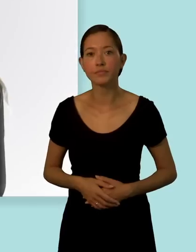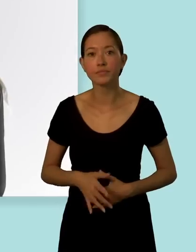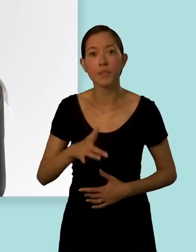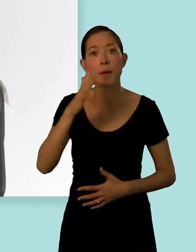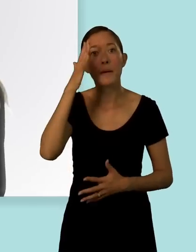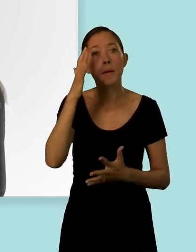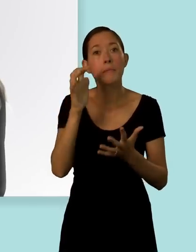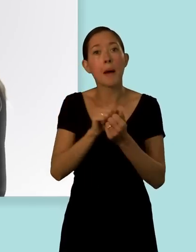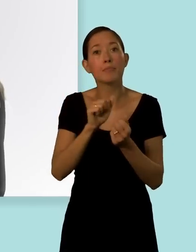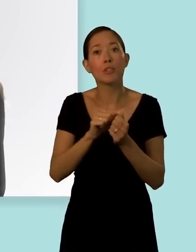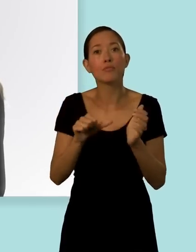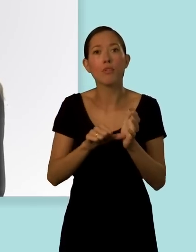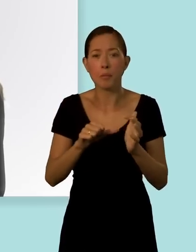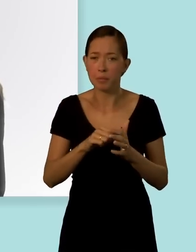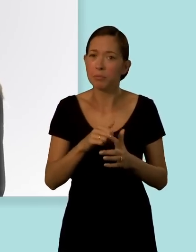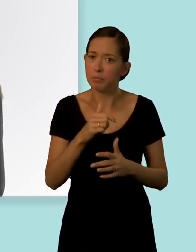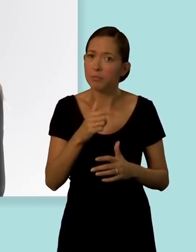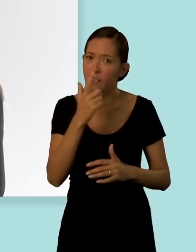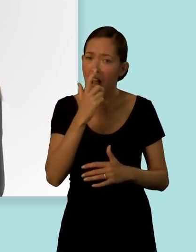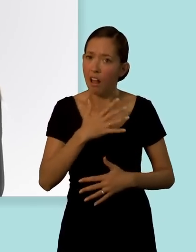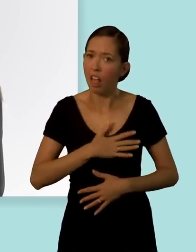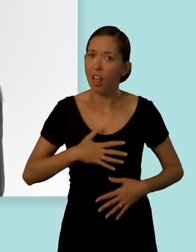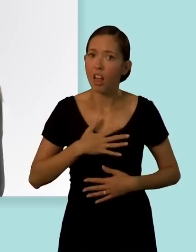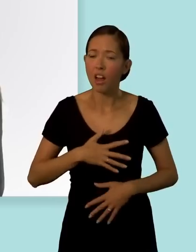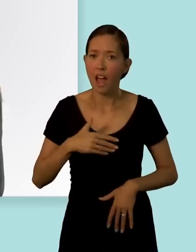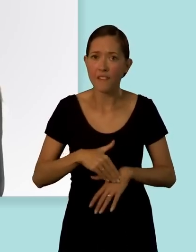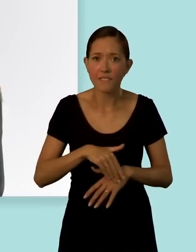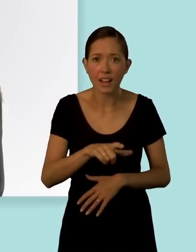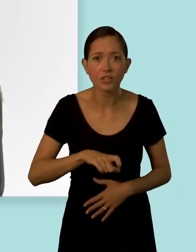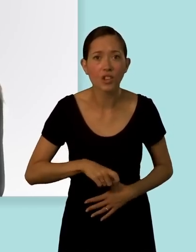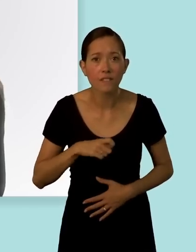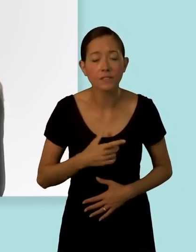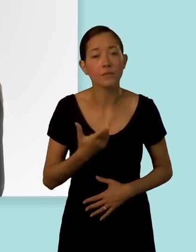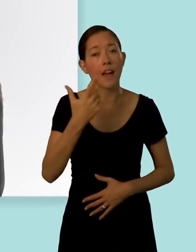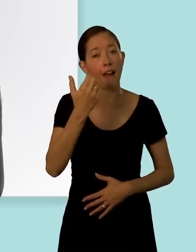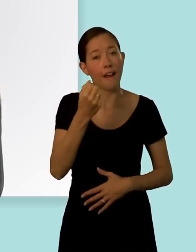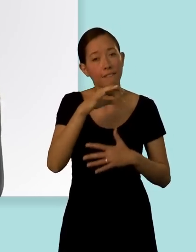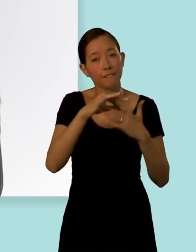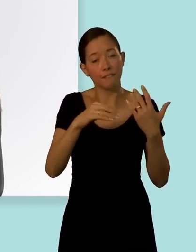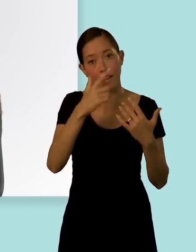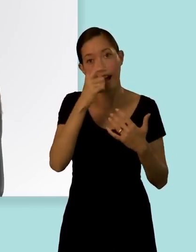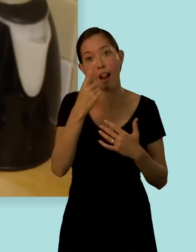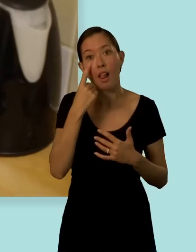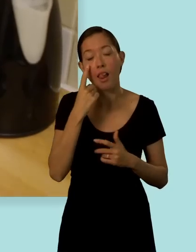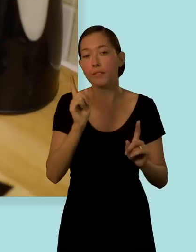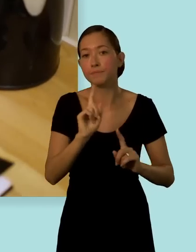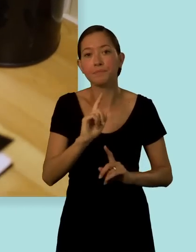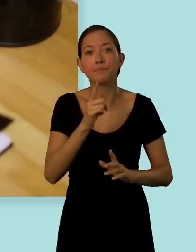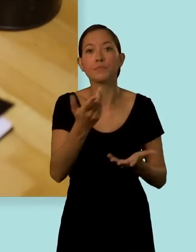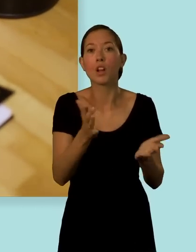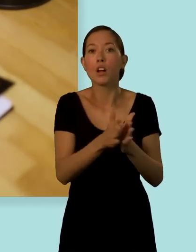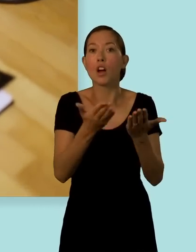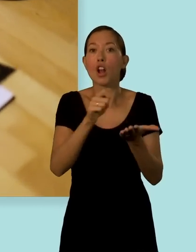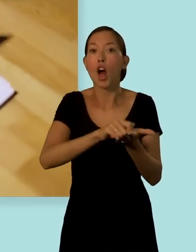Memory problems can be distressing, and it may affect your confidence. There are several things you could try.